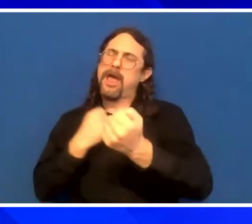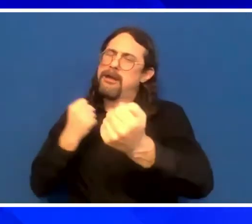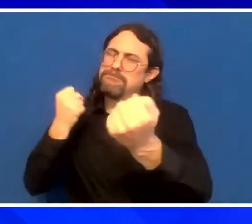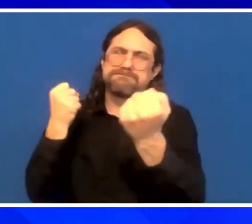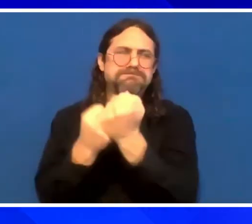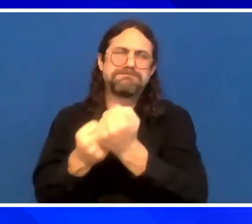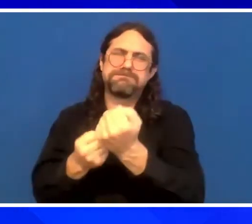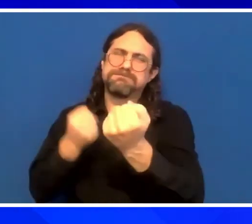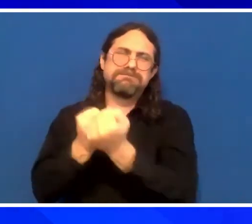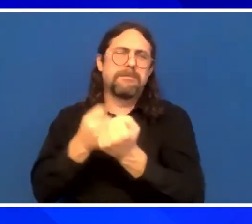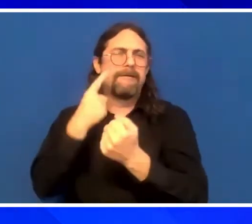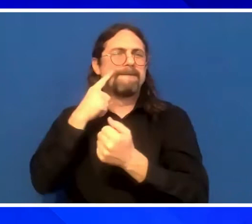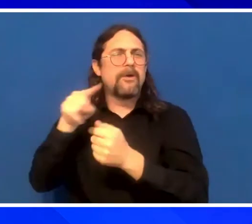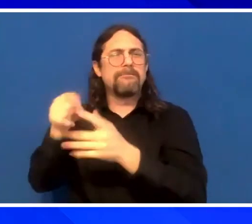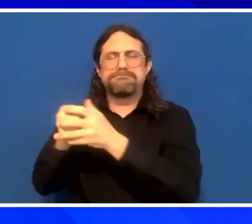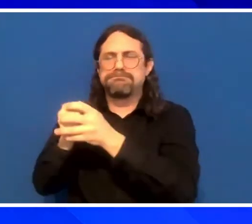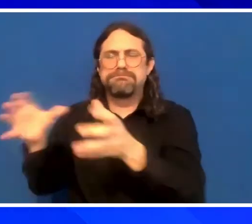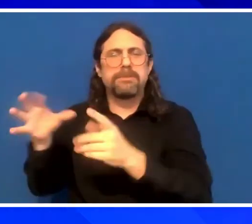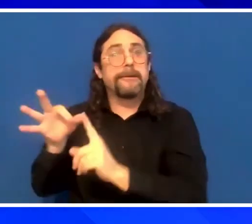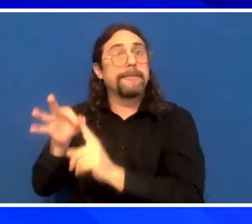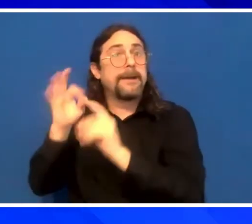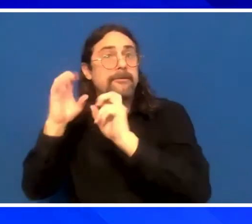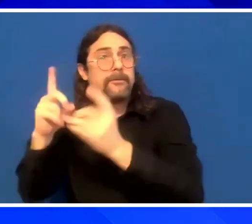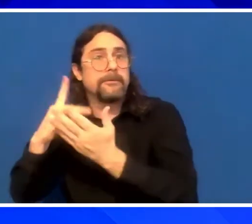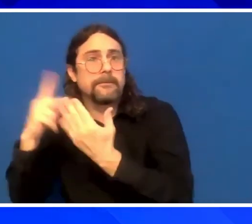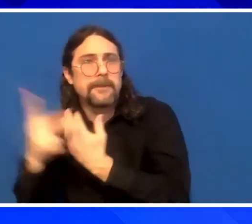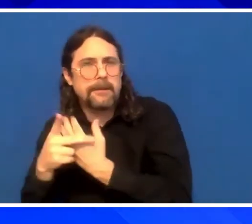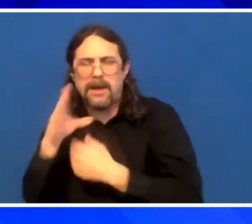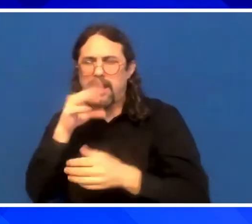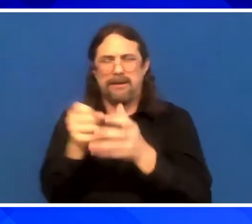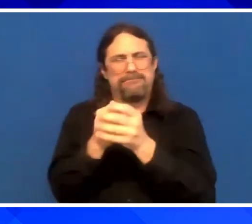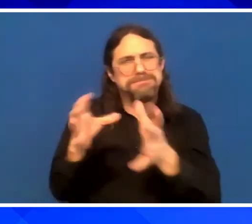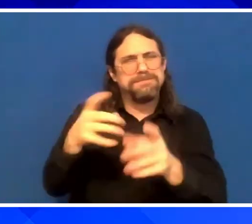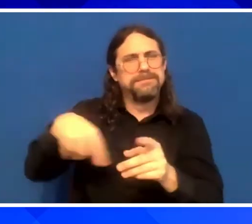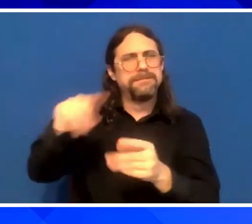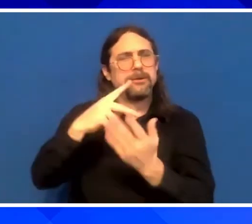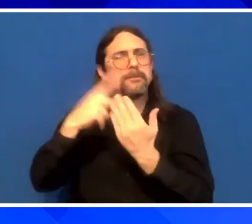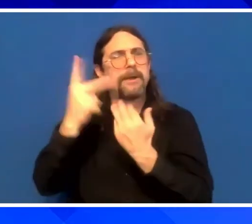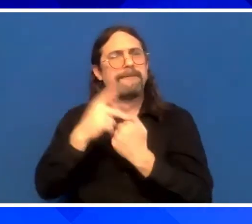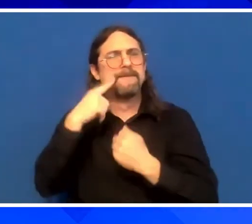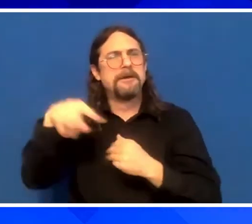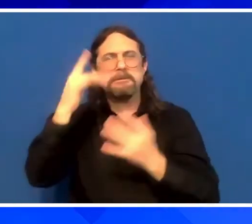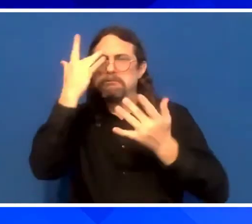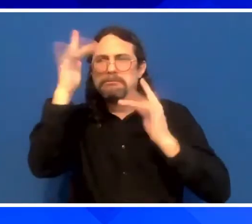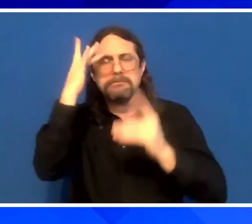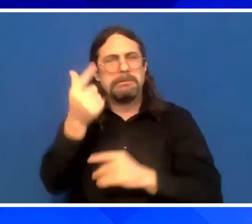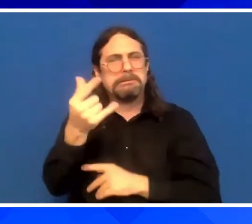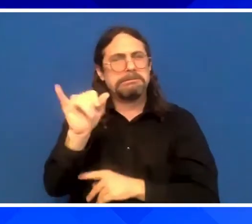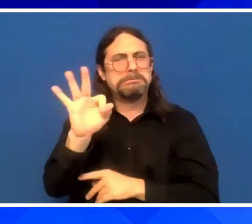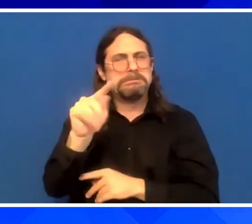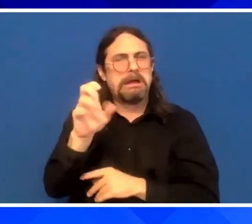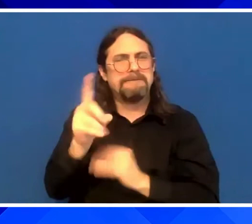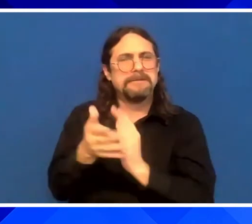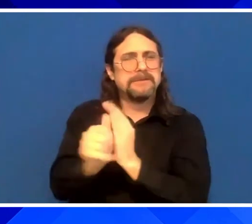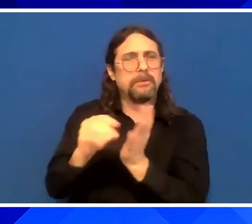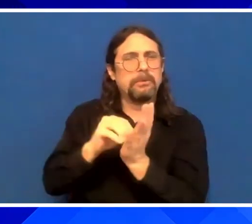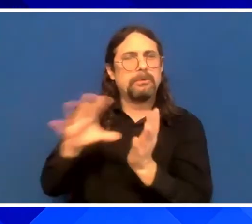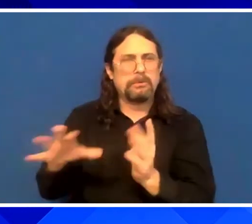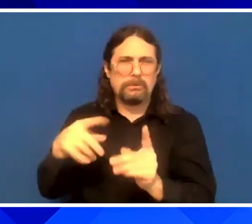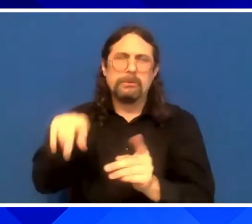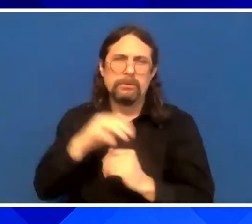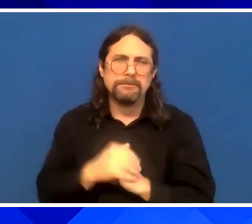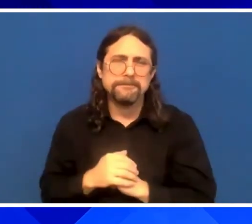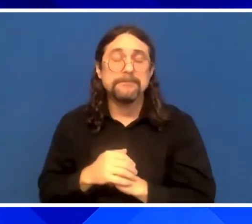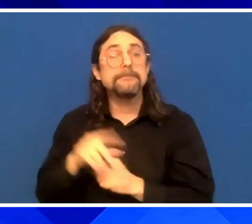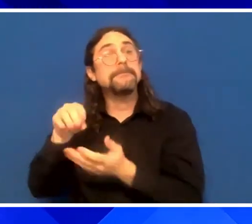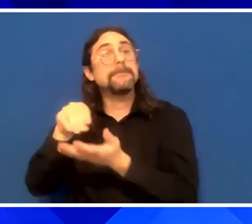Khan. The people of New York City are suffering, and I'm running because I have what it takes to fight for the people. There's so much work to be